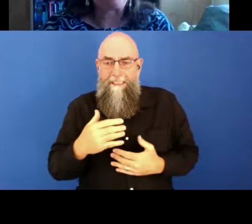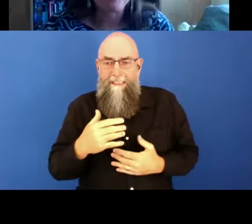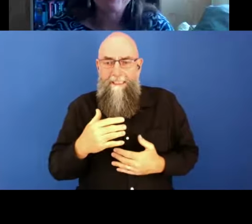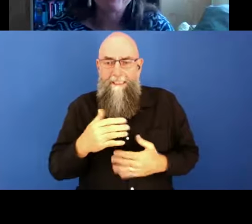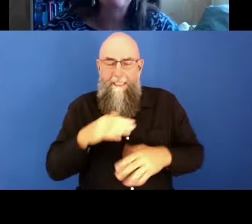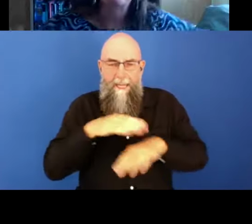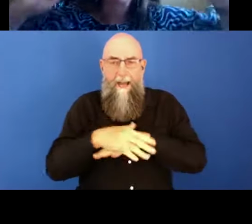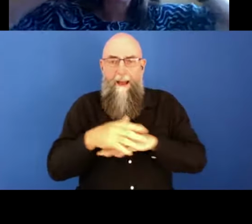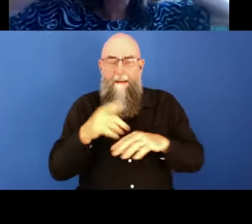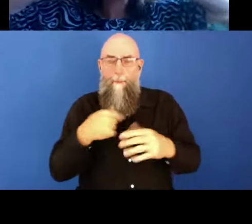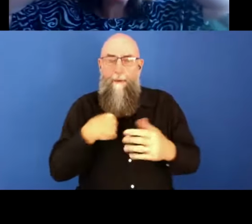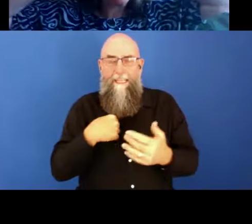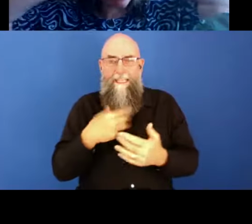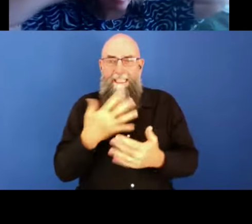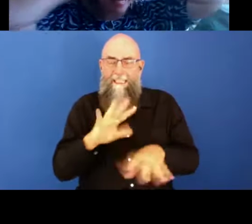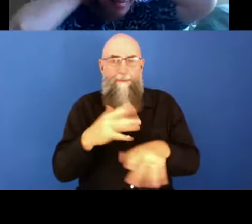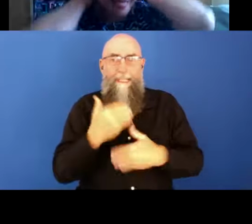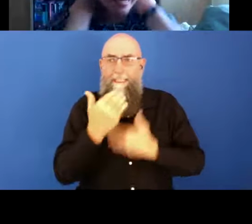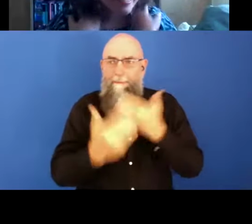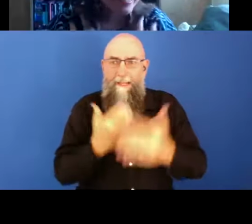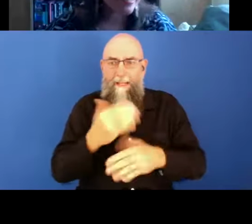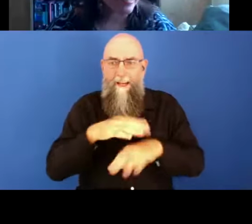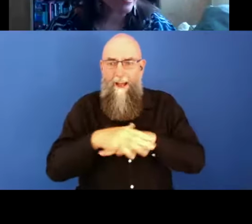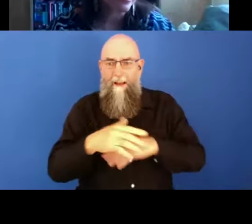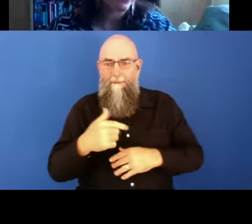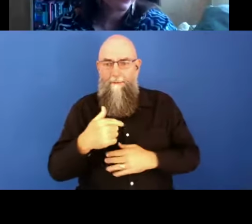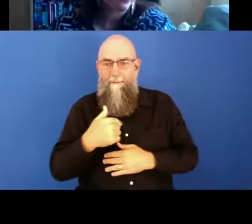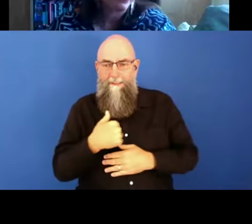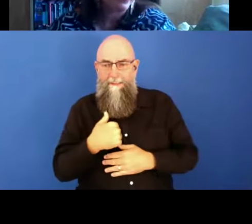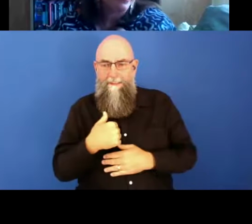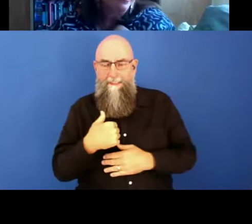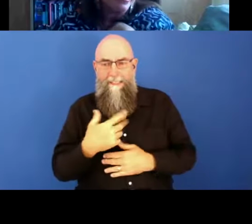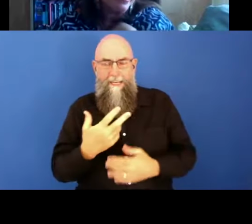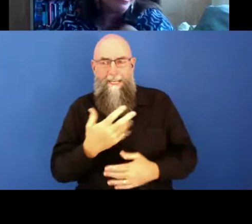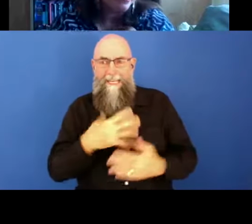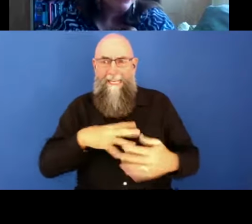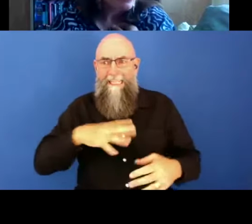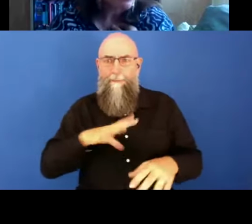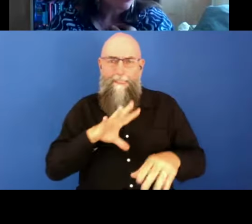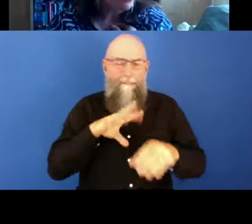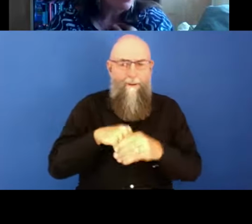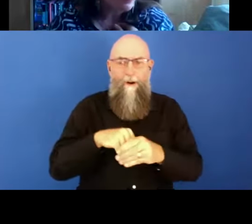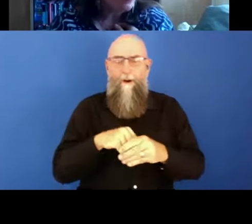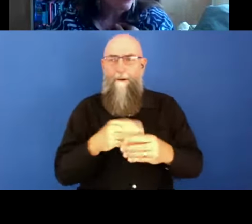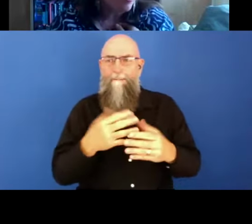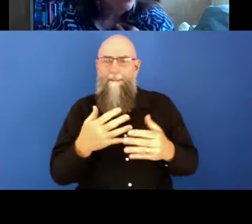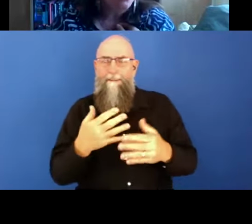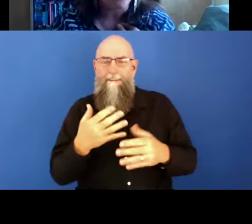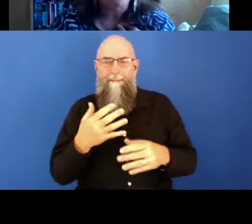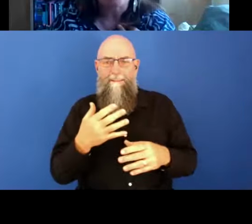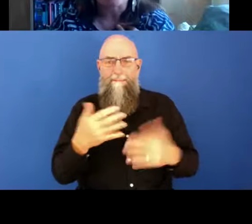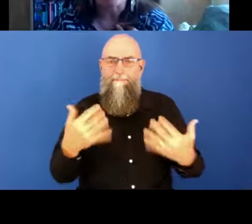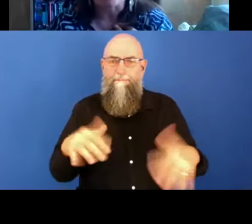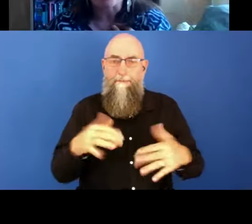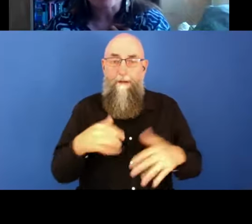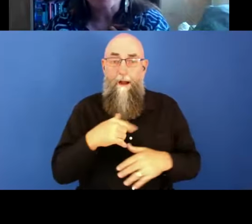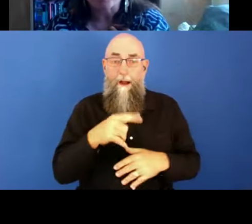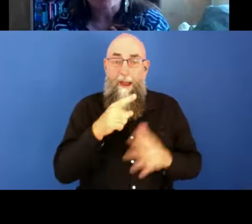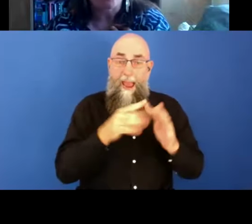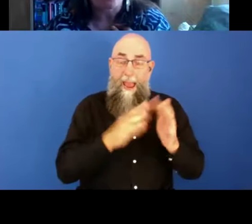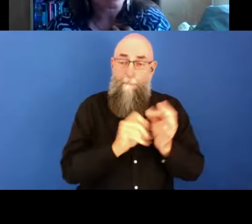house a fair bit as well with my desire to be as responsive as possible um yeah like i could go through a